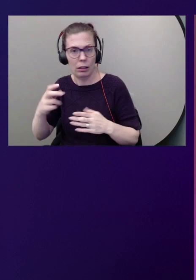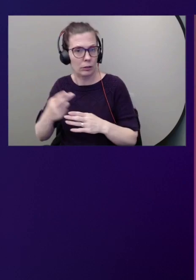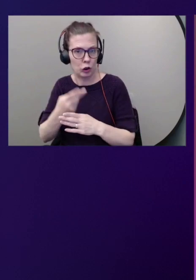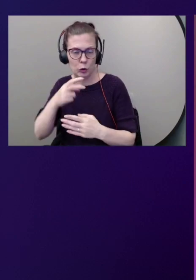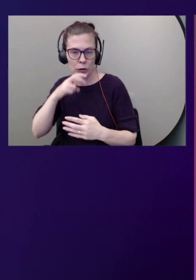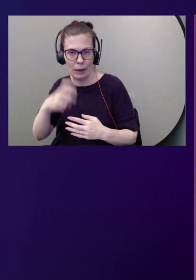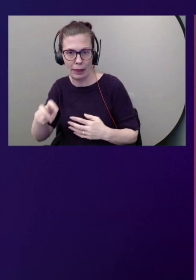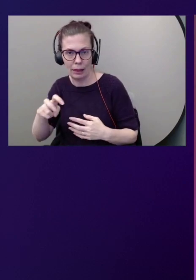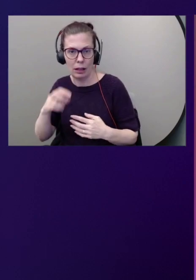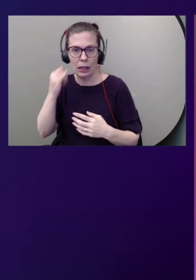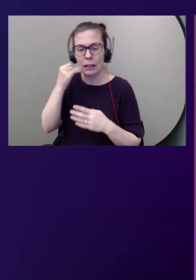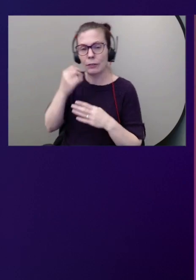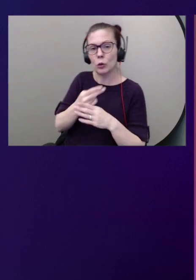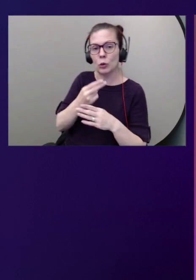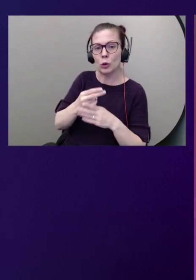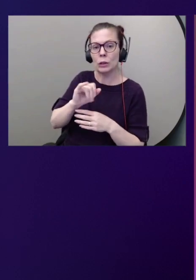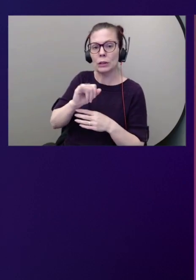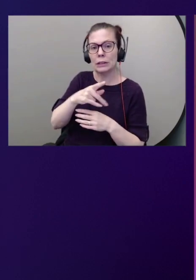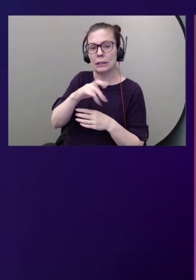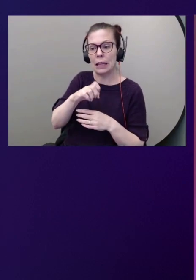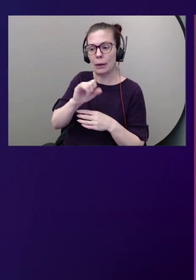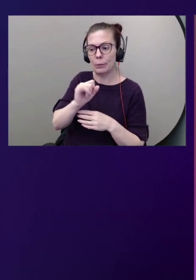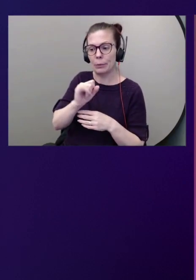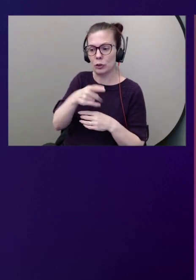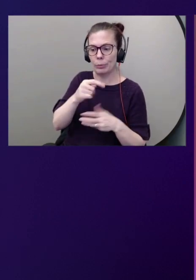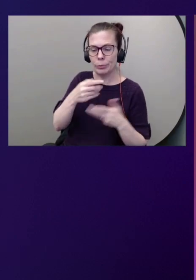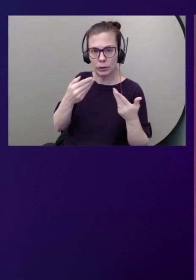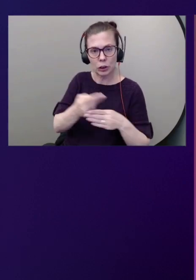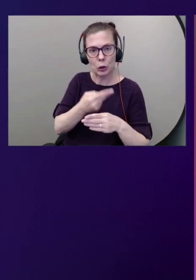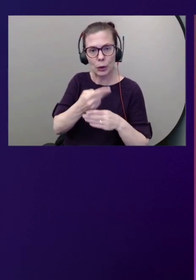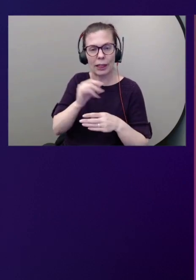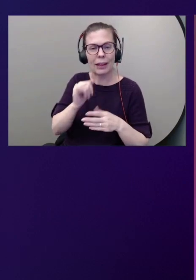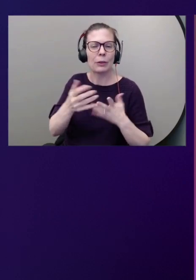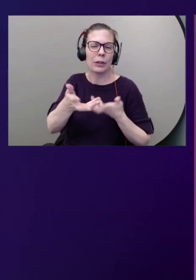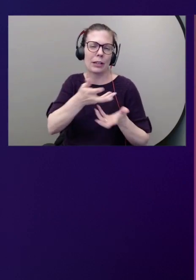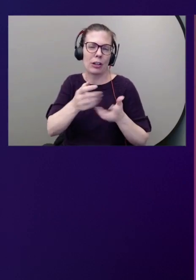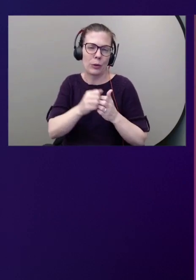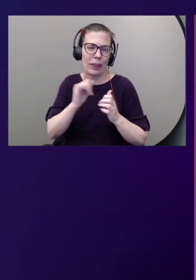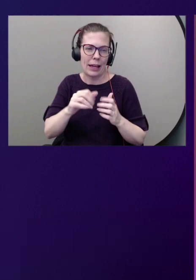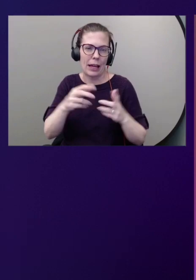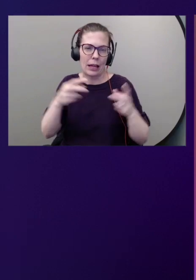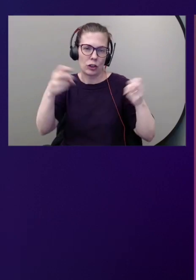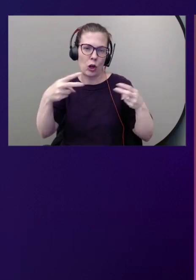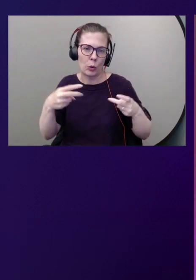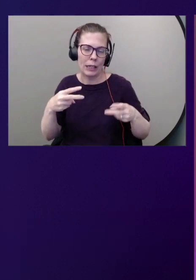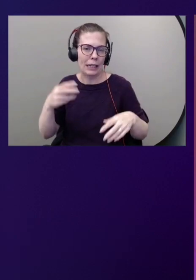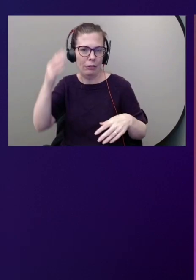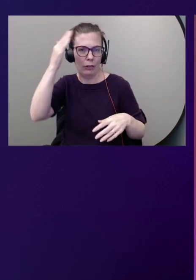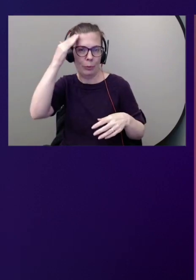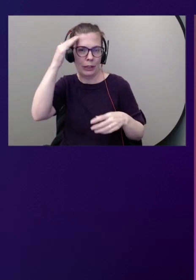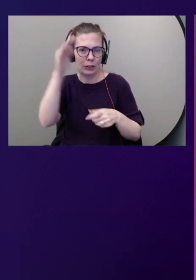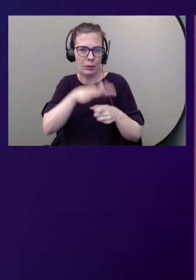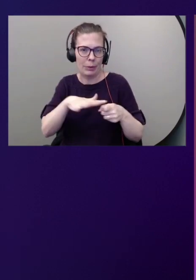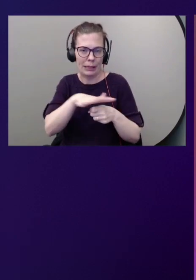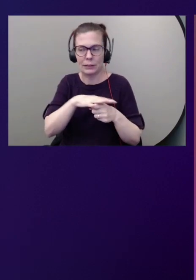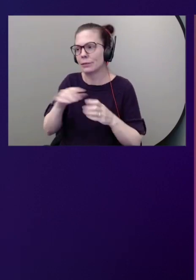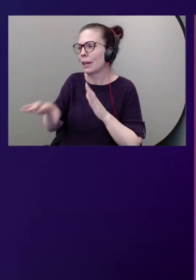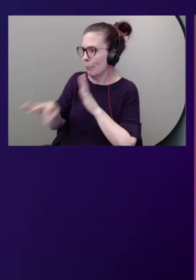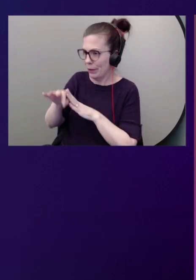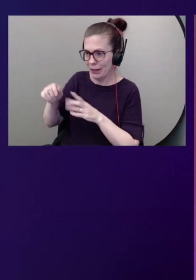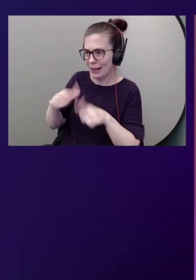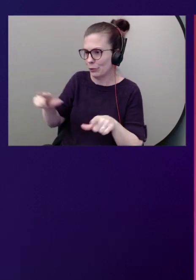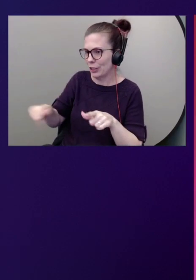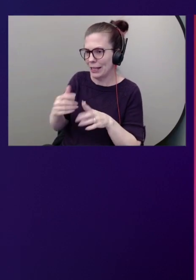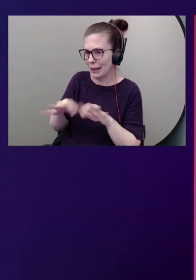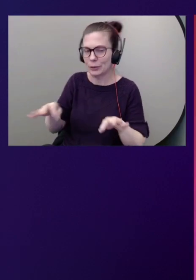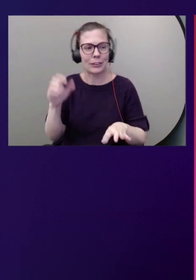you use TypeScript. It allows you to interact with that code, and again, in a familiar space. So pick a language, any language. Pick a language. Yeah. Yep.